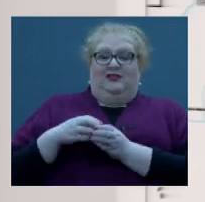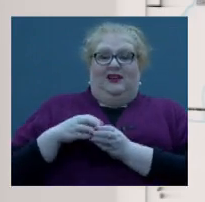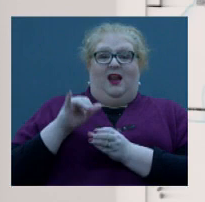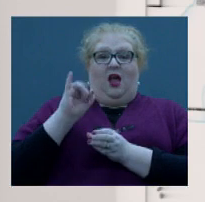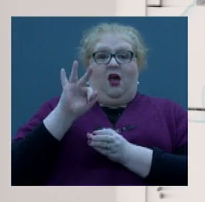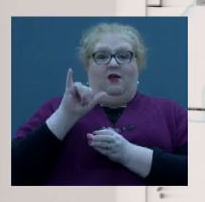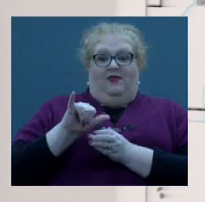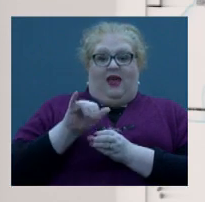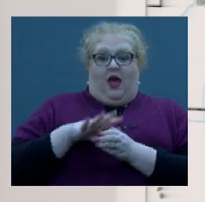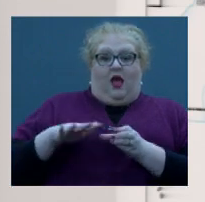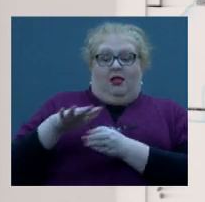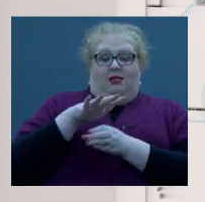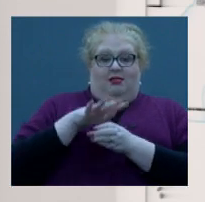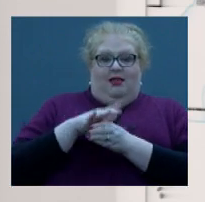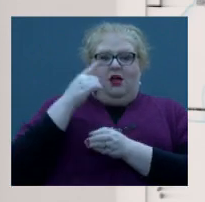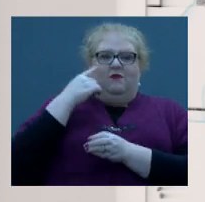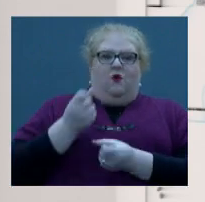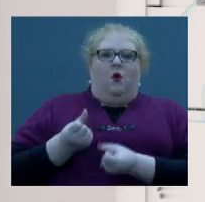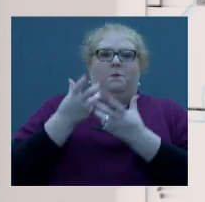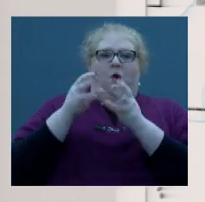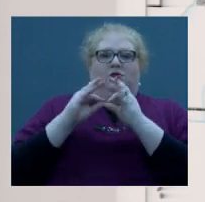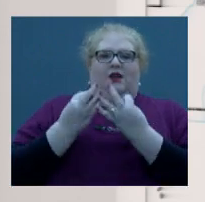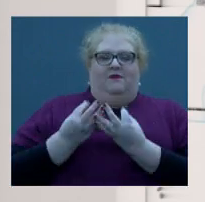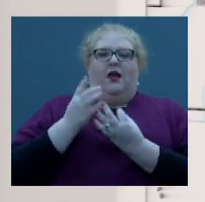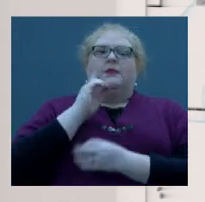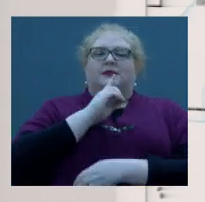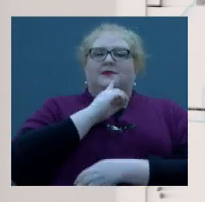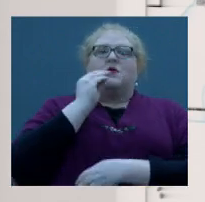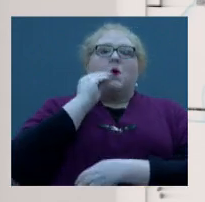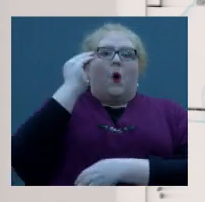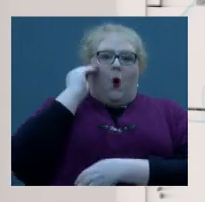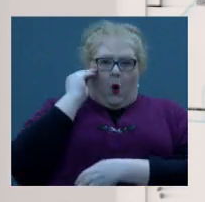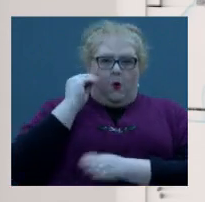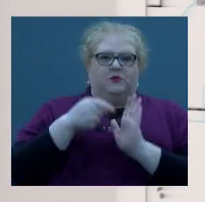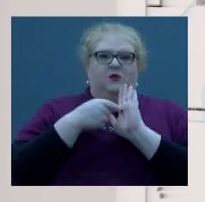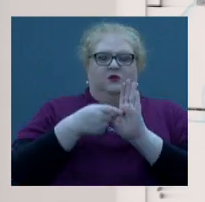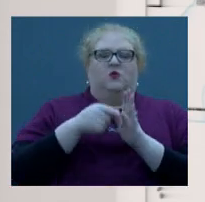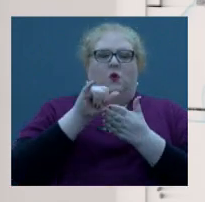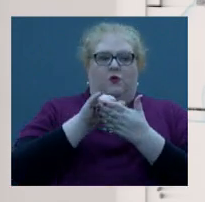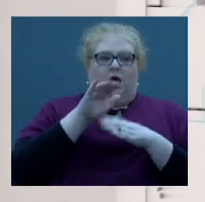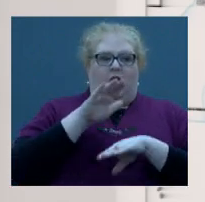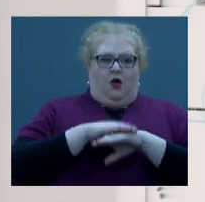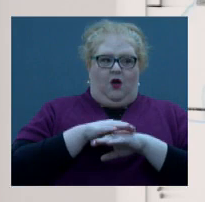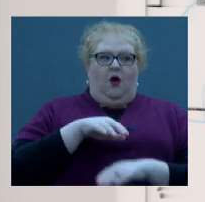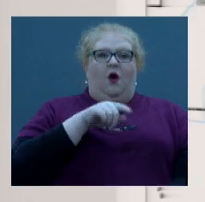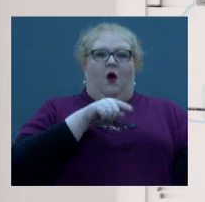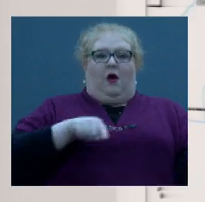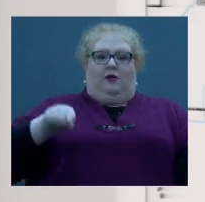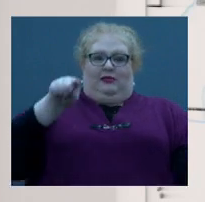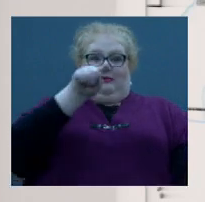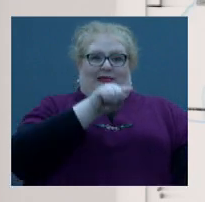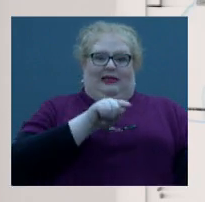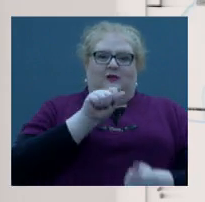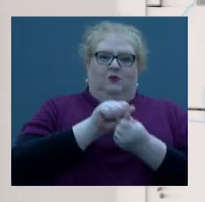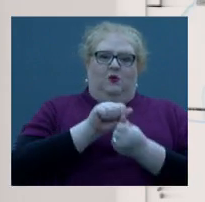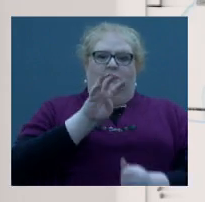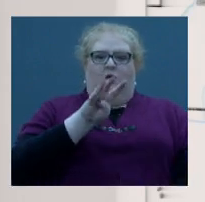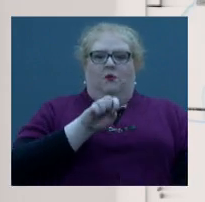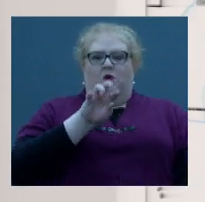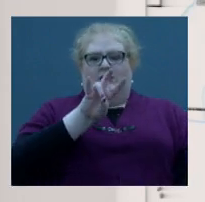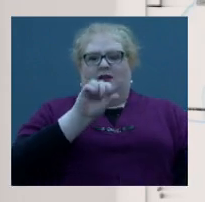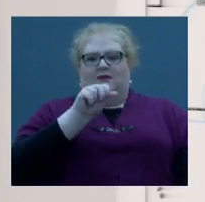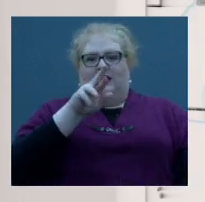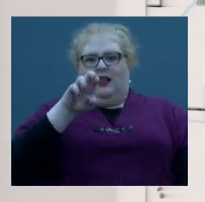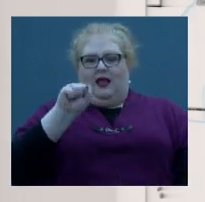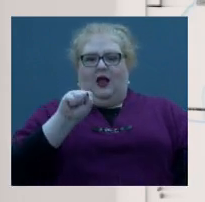homes. Multifamily development was shown on 23.45 acres with 408 units proposed. Floodway and